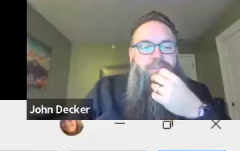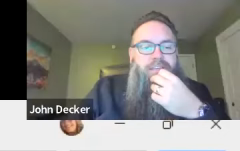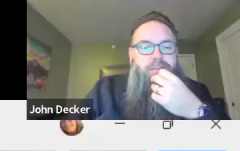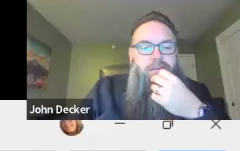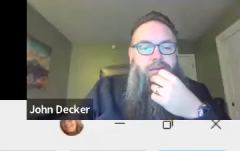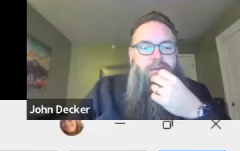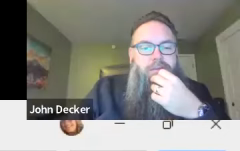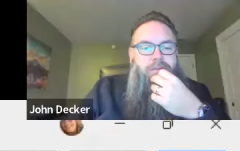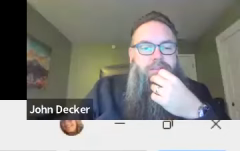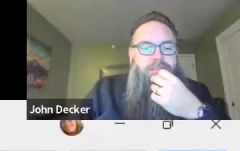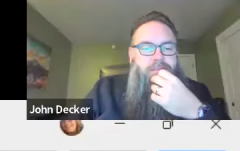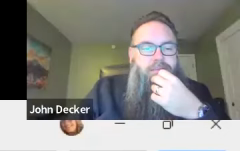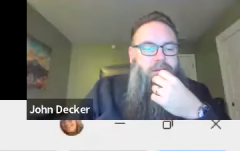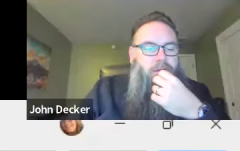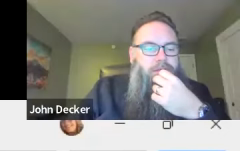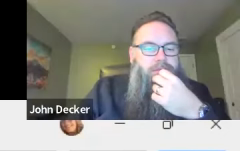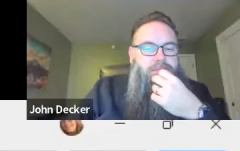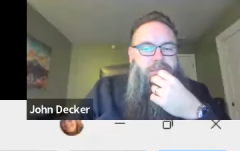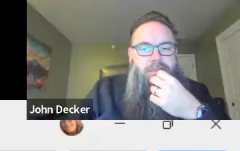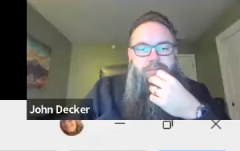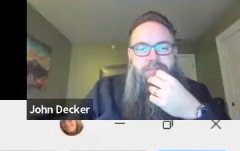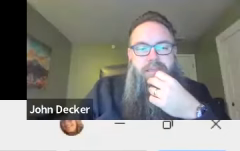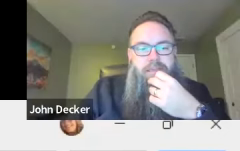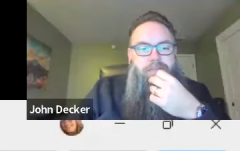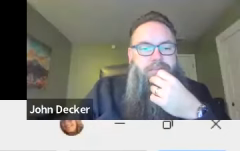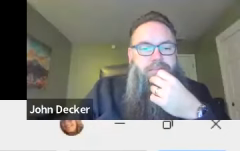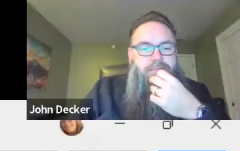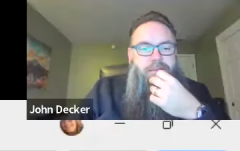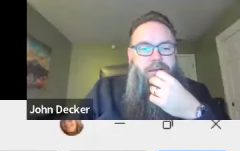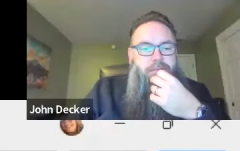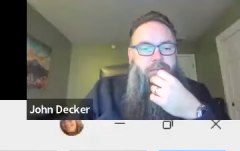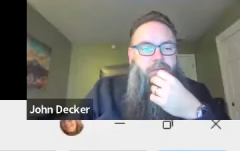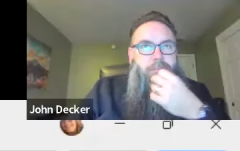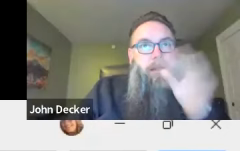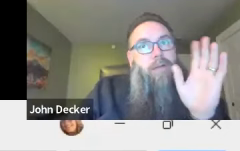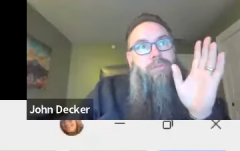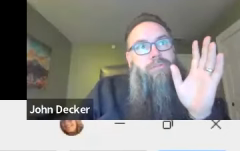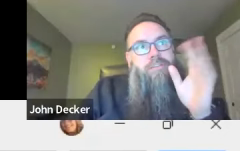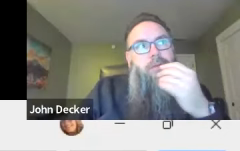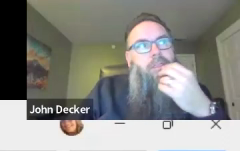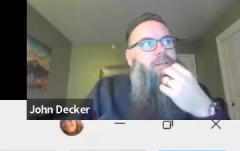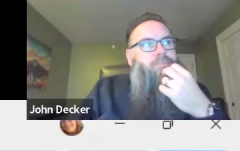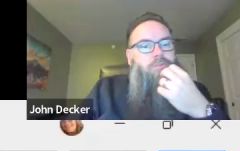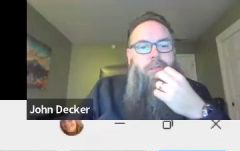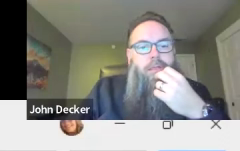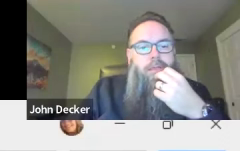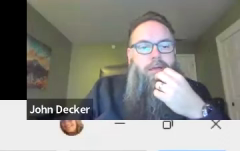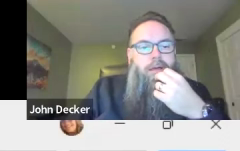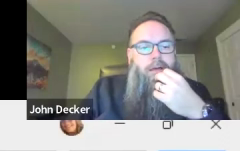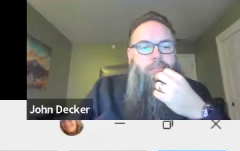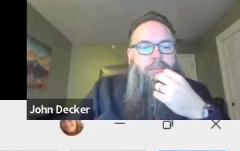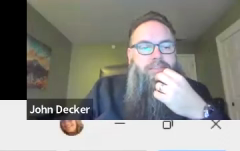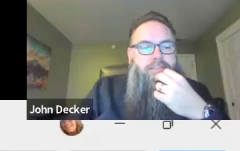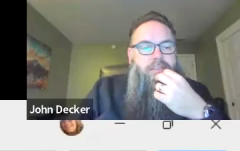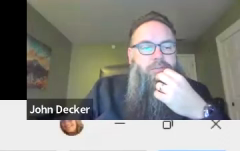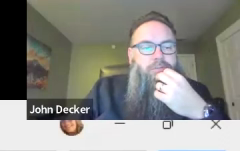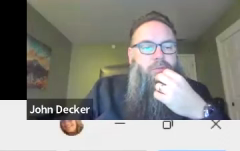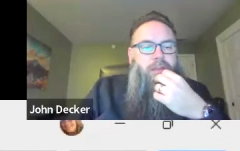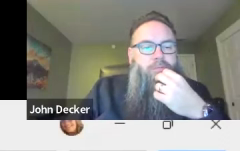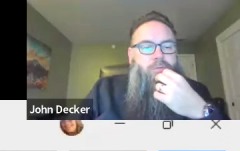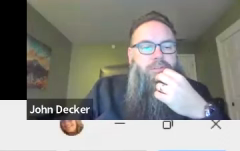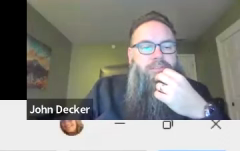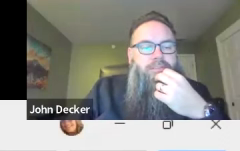Thanks. The other 10 units are in the city of Davis, right by Highway 113 by the hospital. And this is in